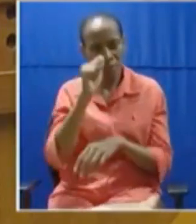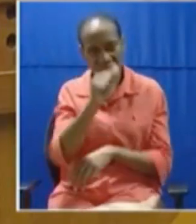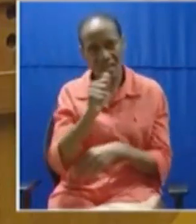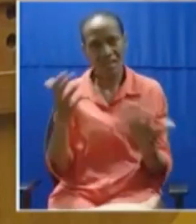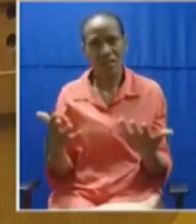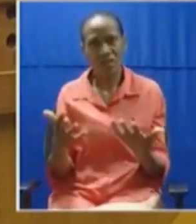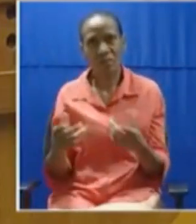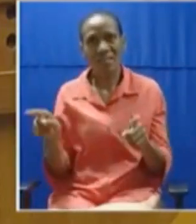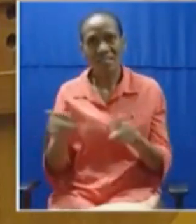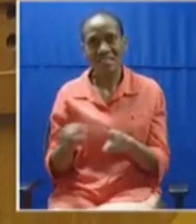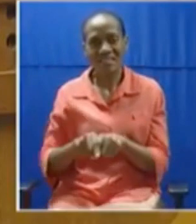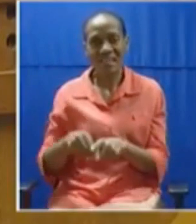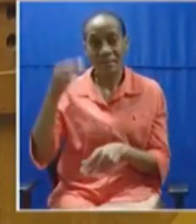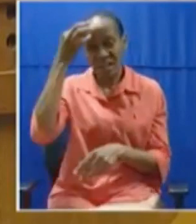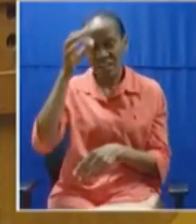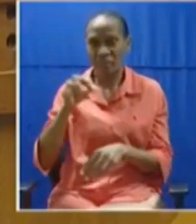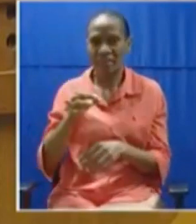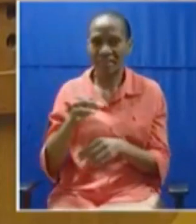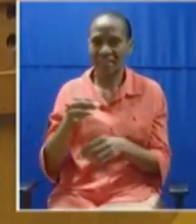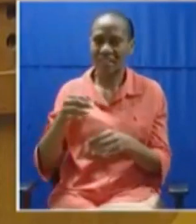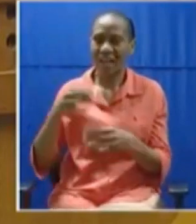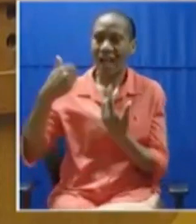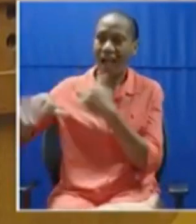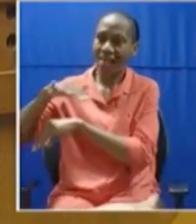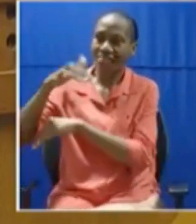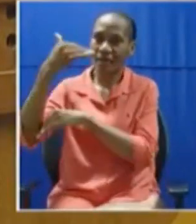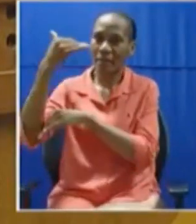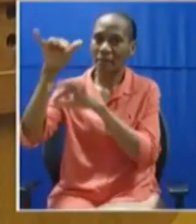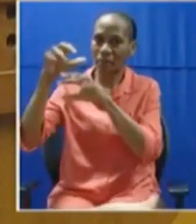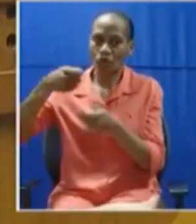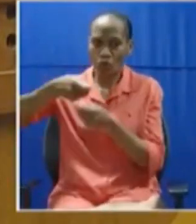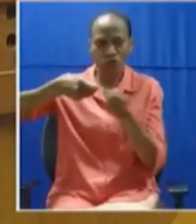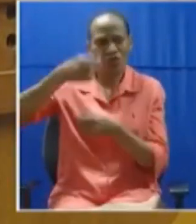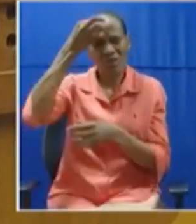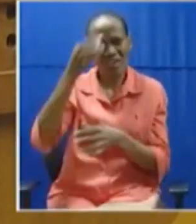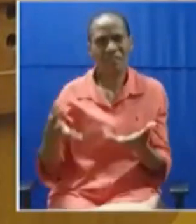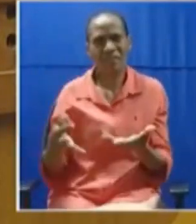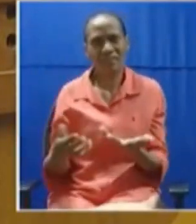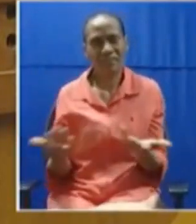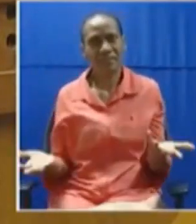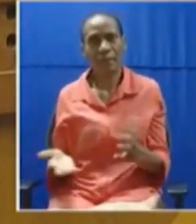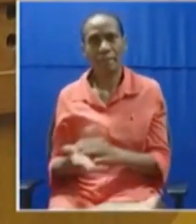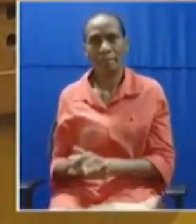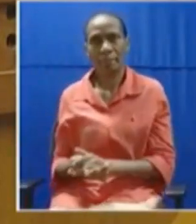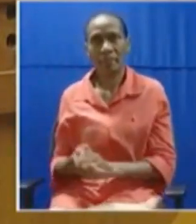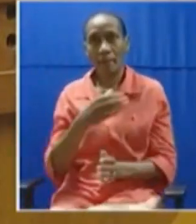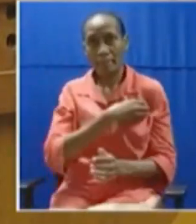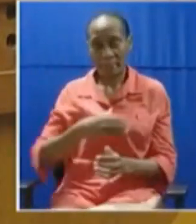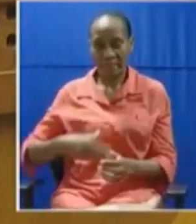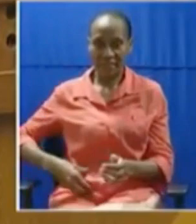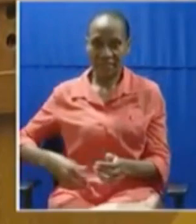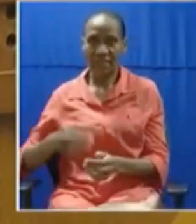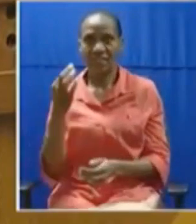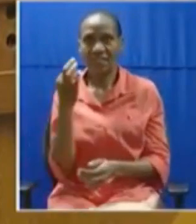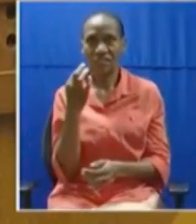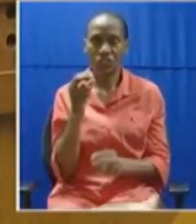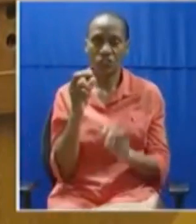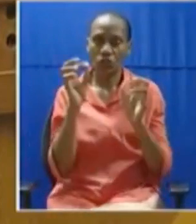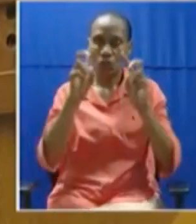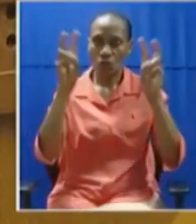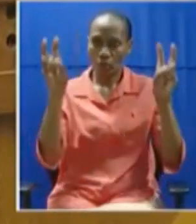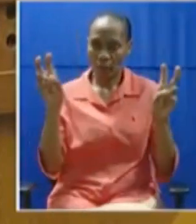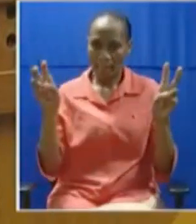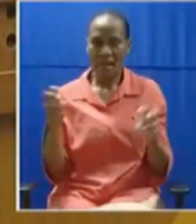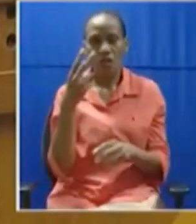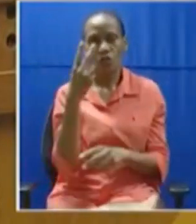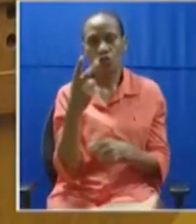dogma of state control, under which no country can survive. The president quoted 2 American presidents in his